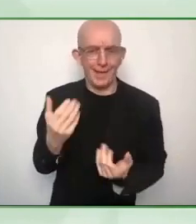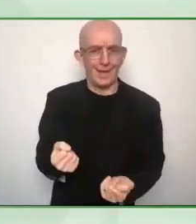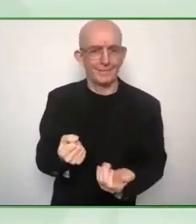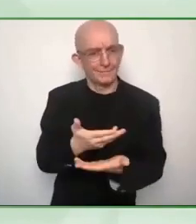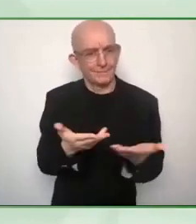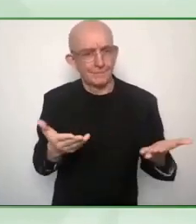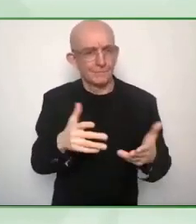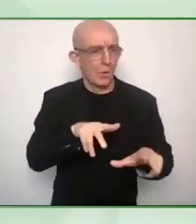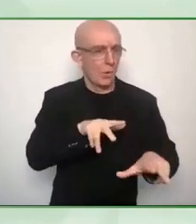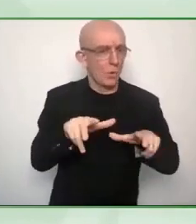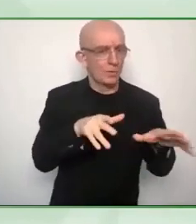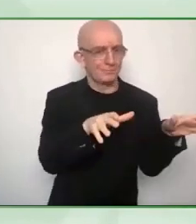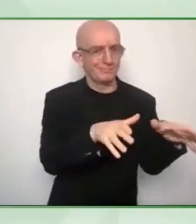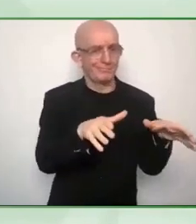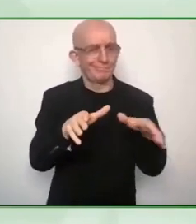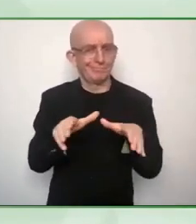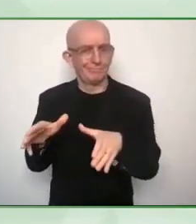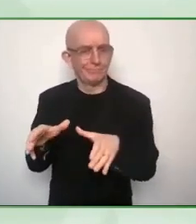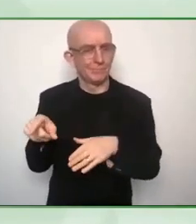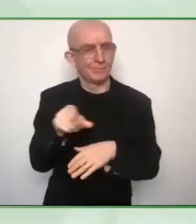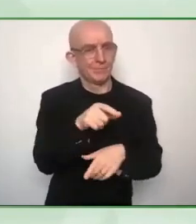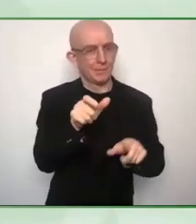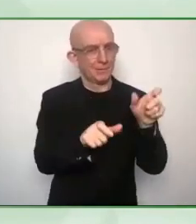working in a participatory manner,